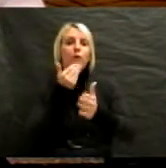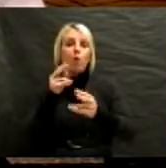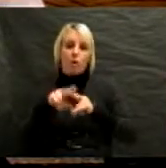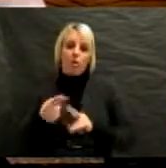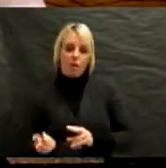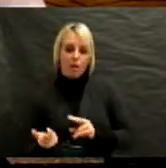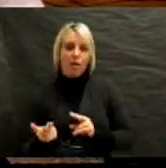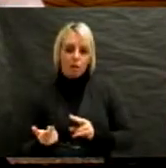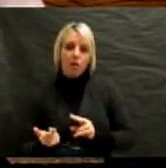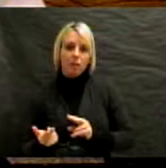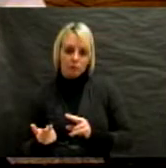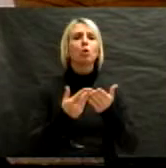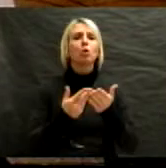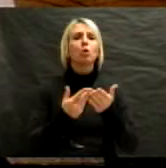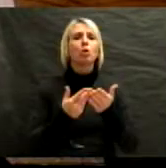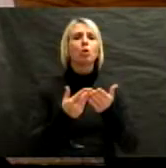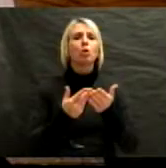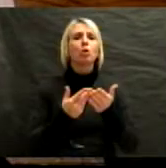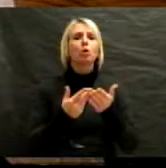years ago. Okay.